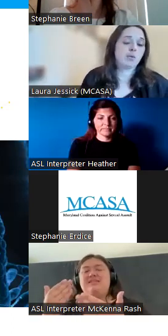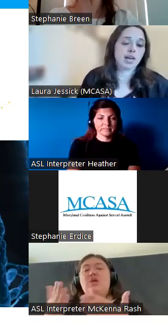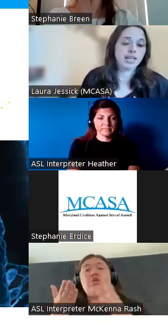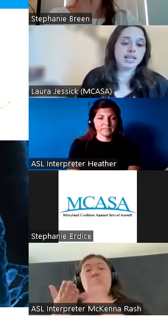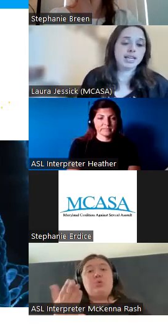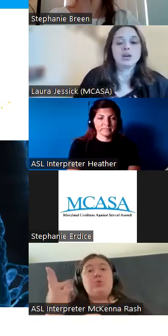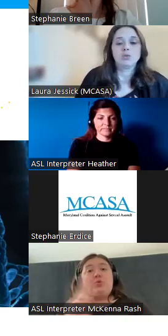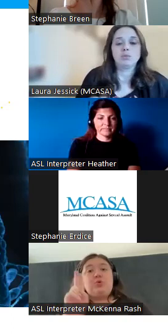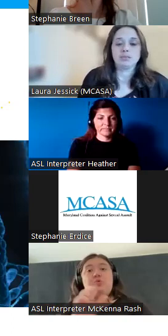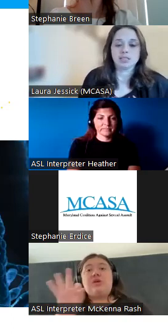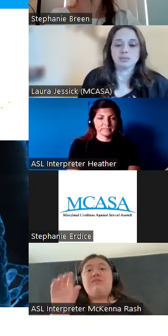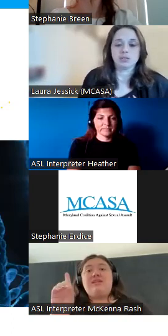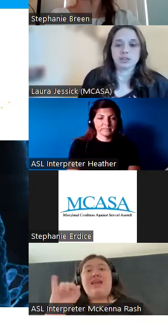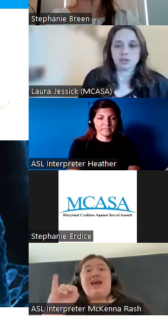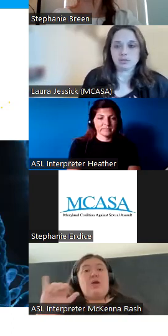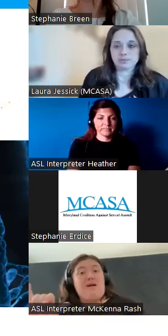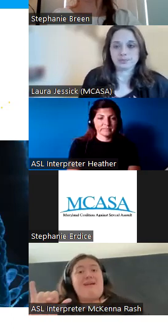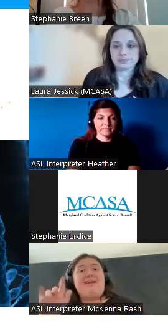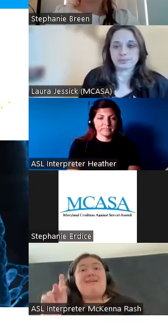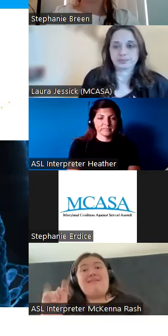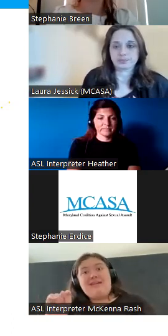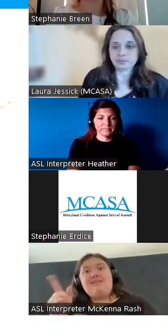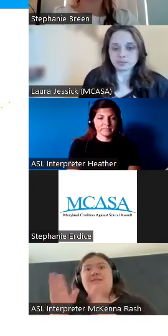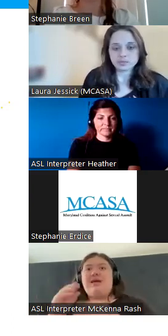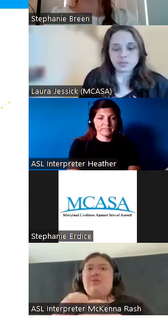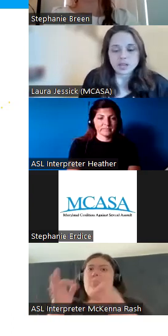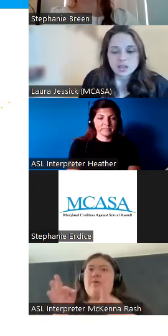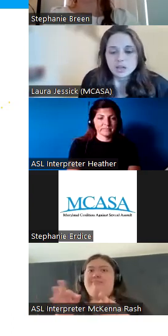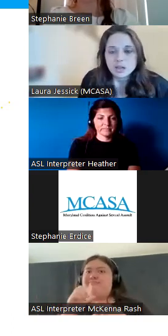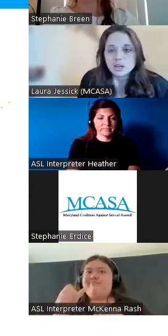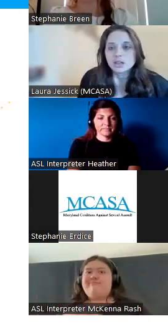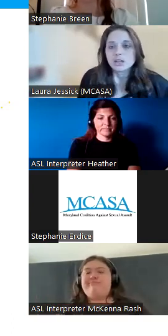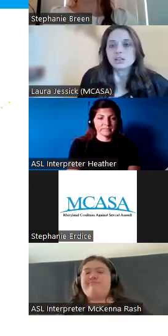use of a DIY kit would be admissible in court.